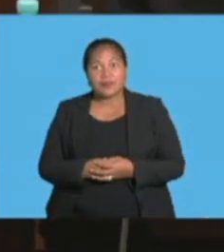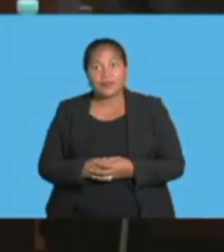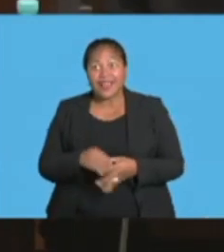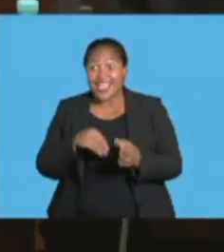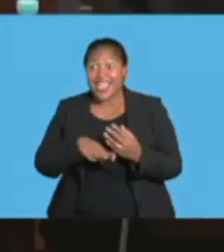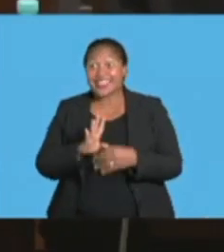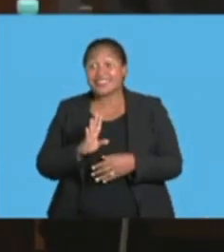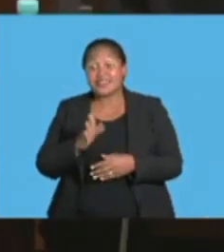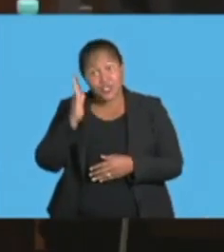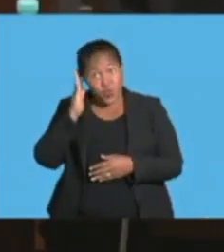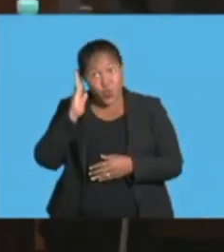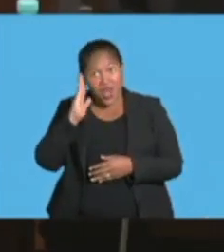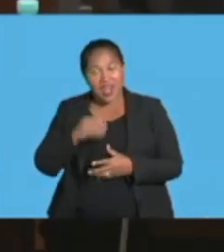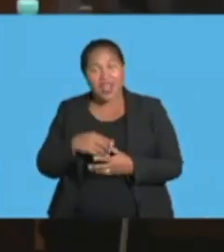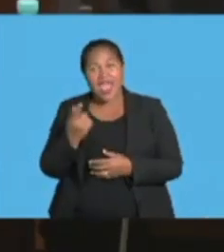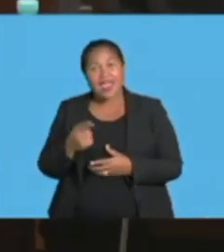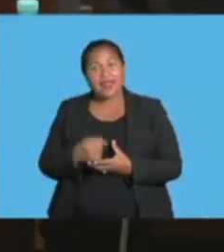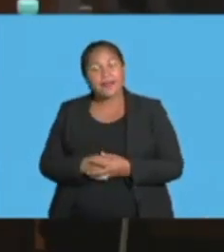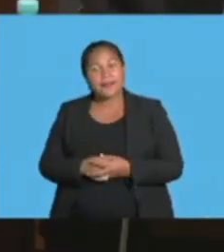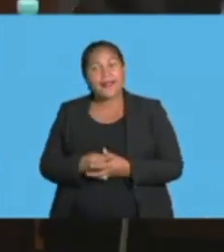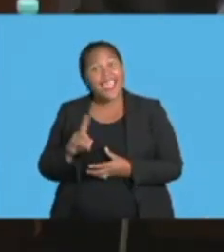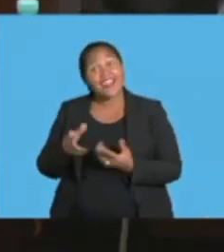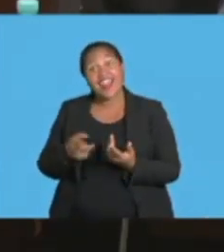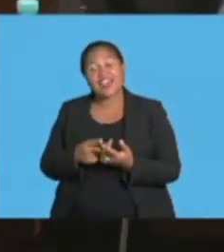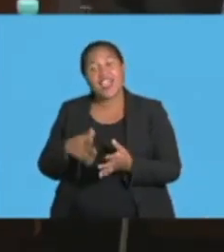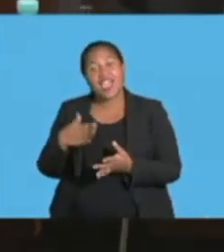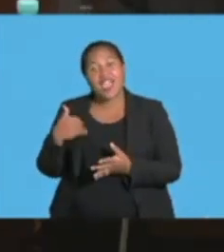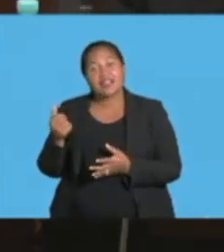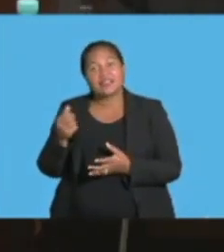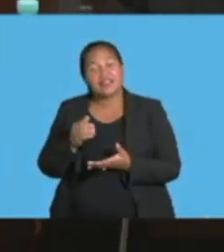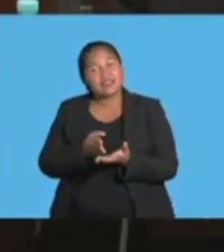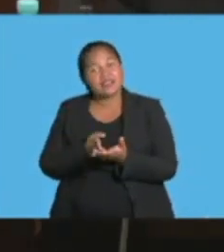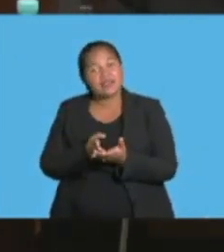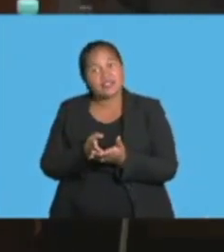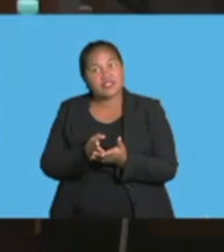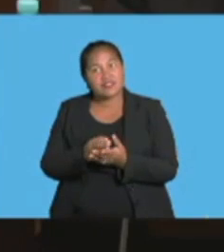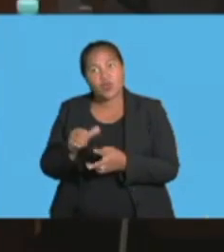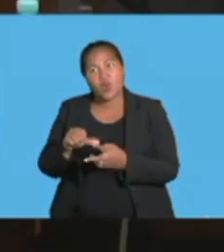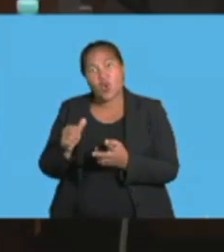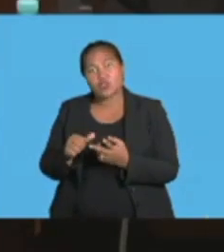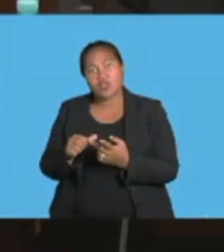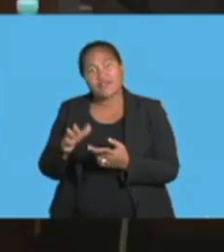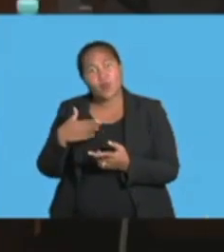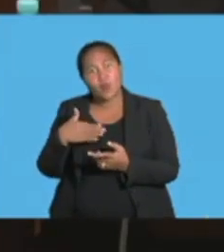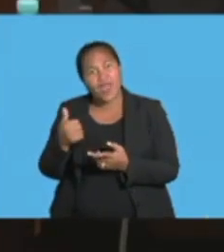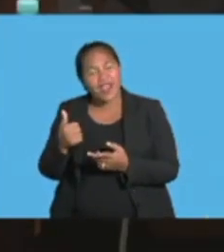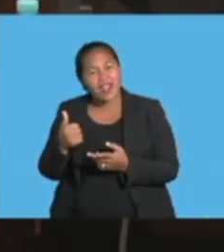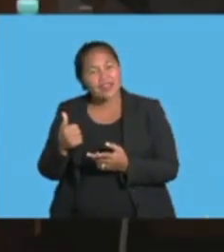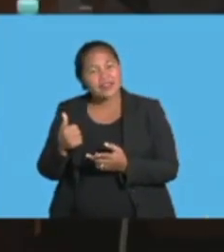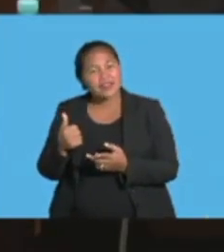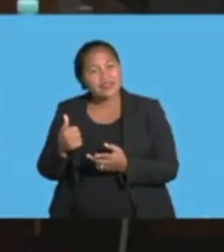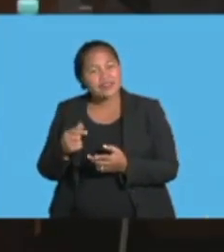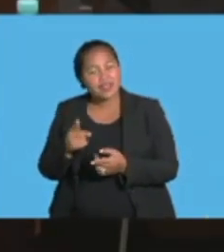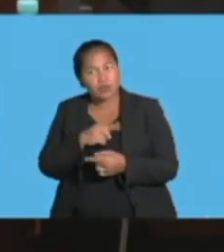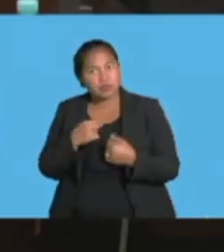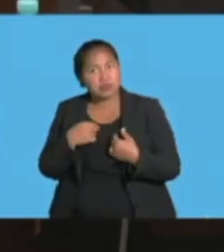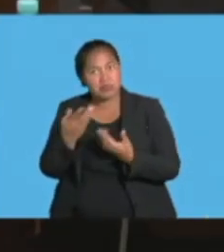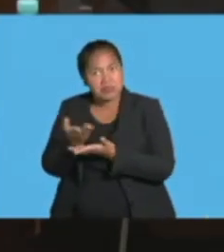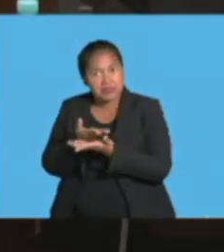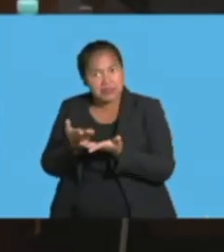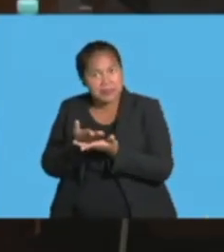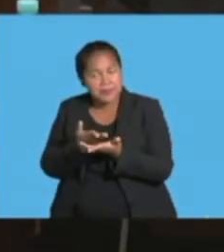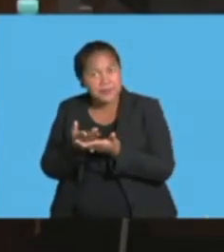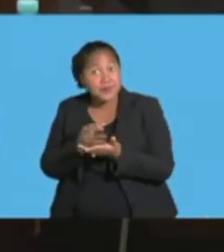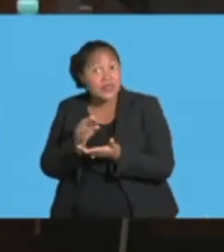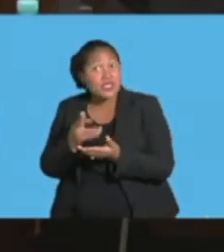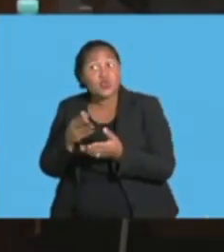health services. And we also have now what is called a wellness passbook that we are consulting so that we can